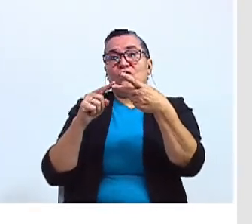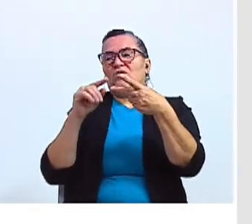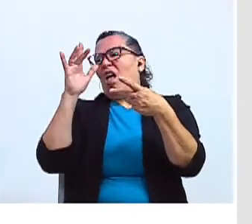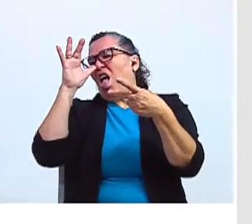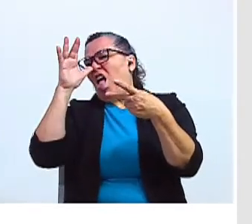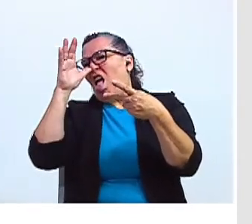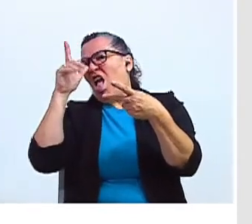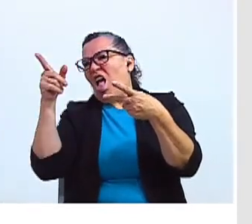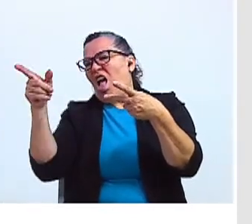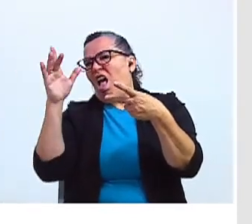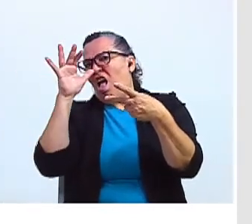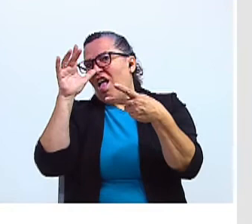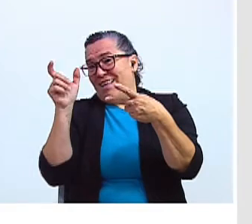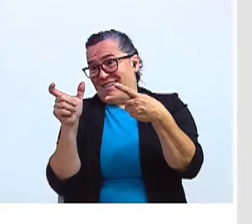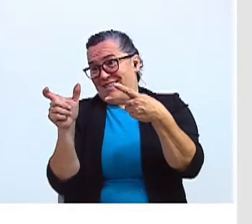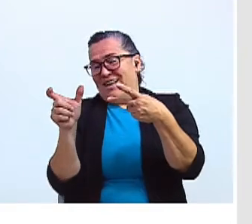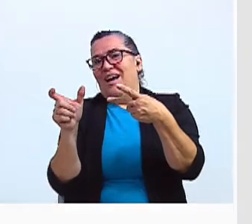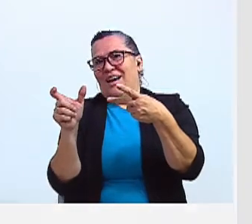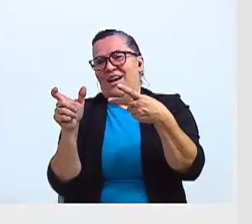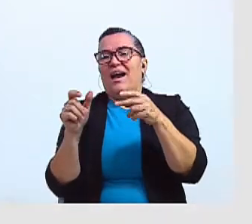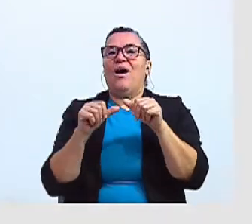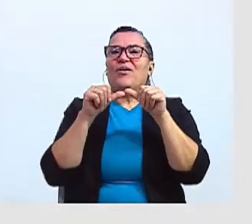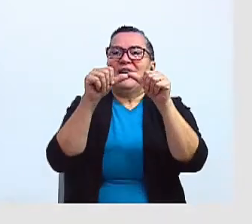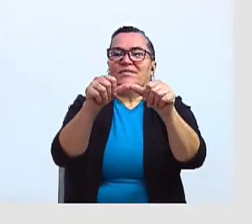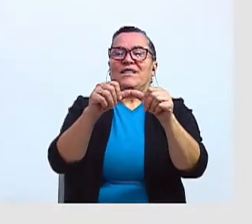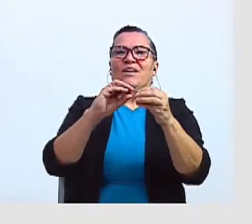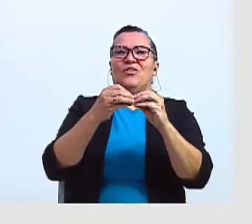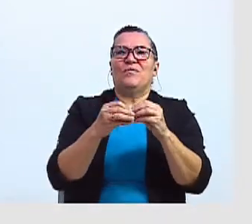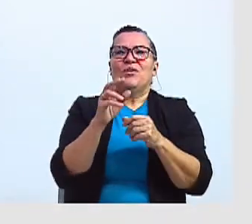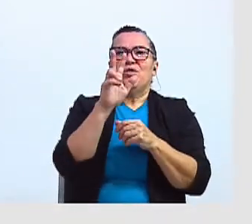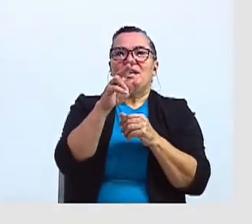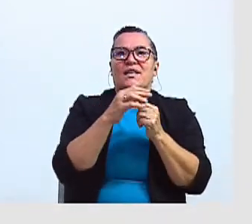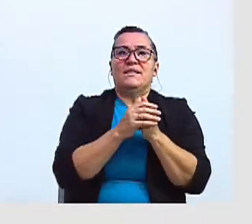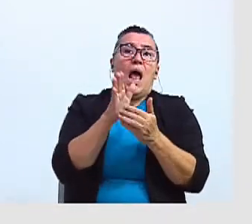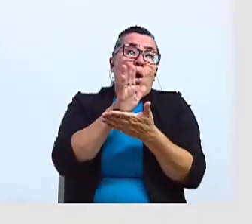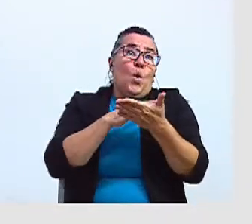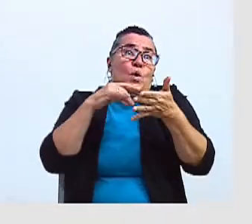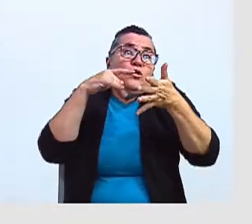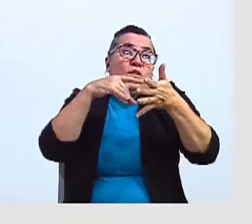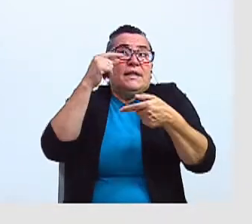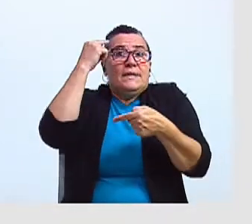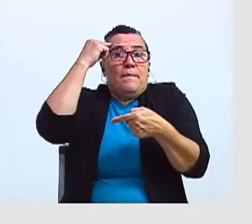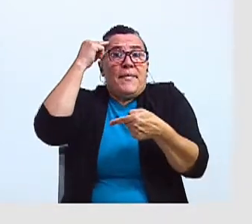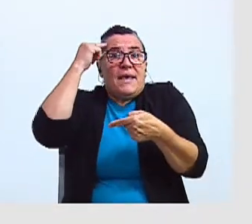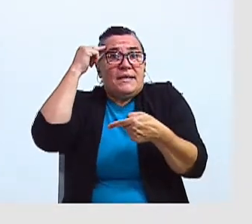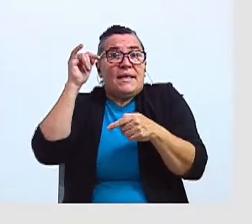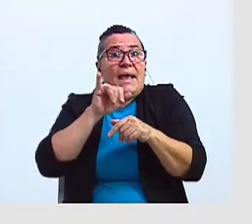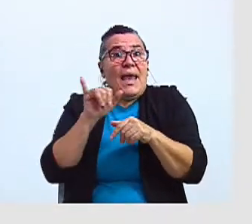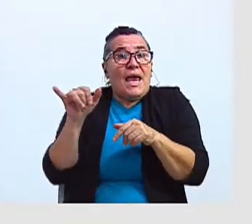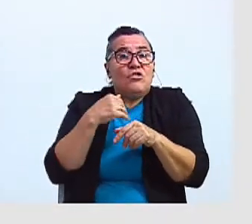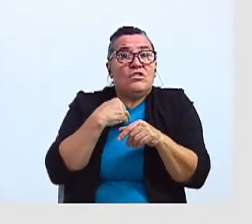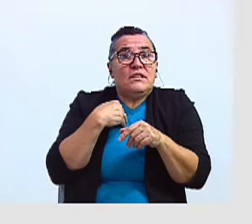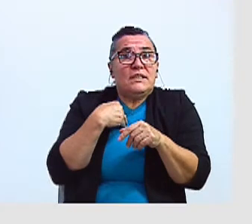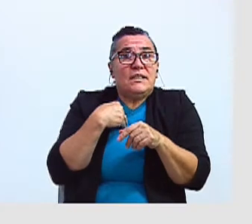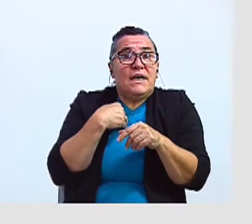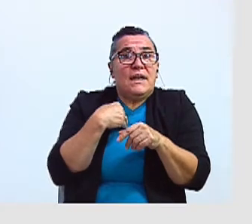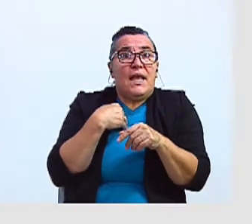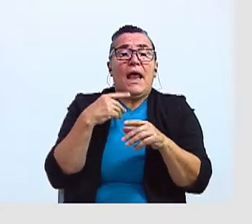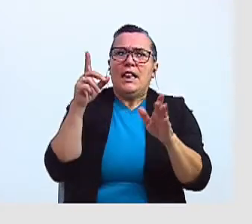of. Okay, let's continue with number 3. Some students think that they have the right